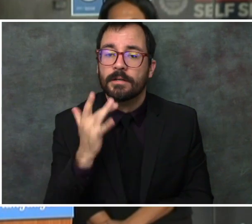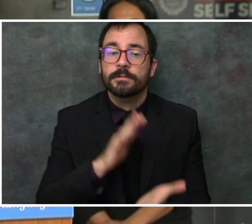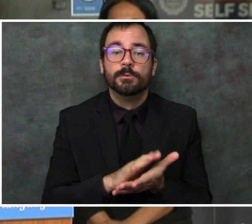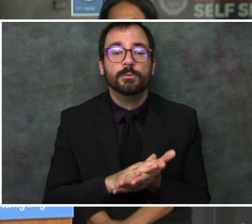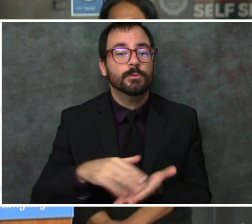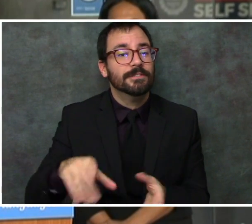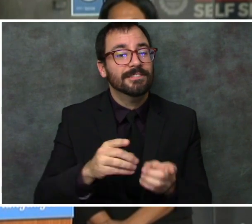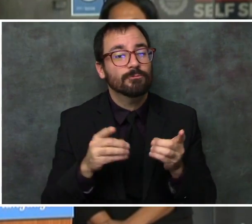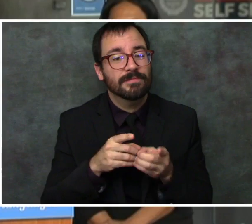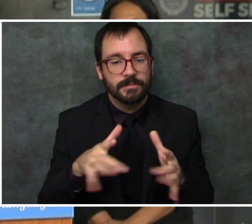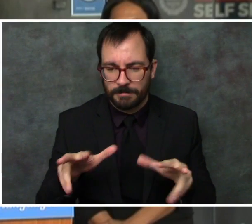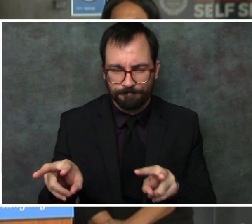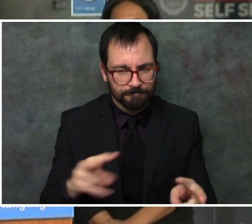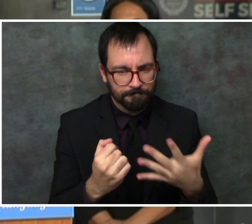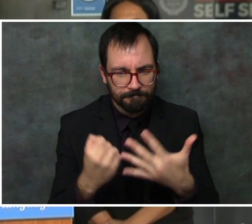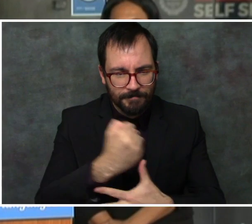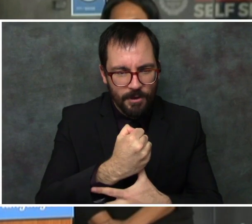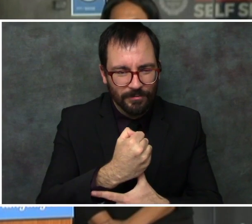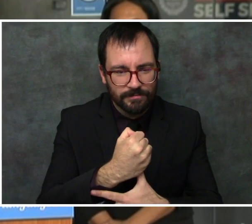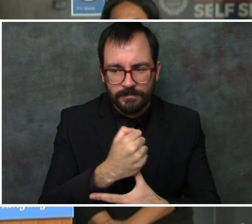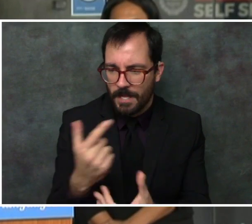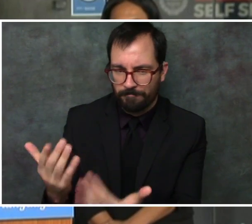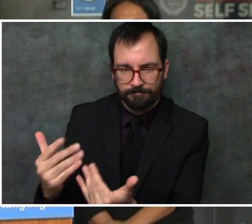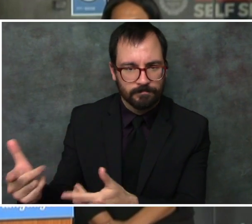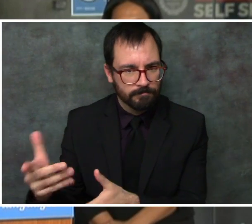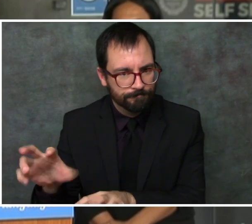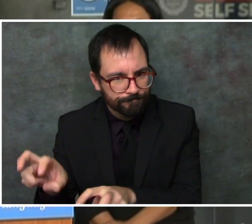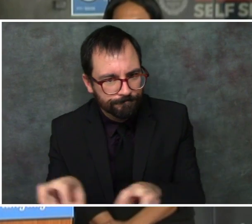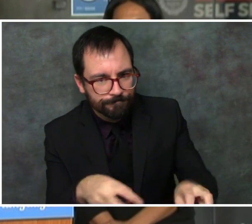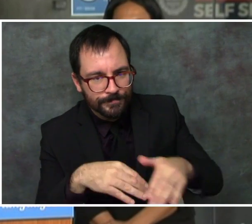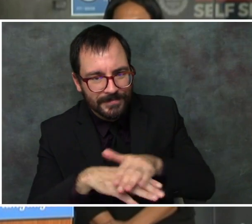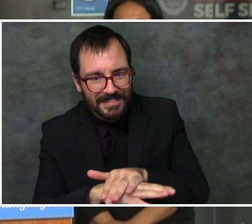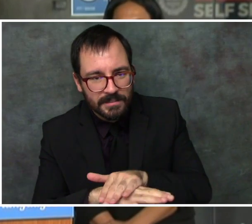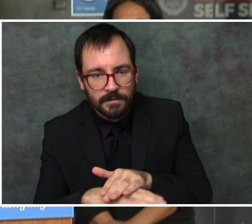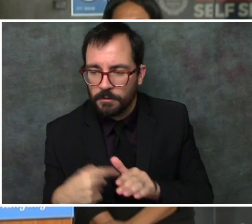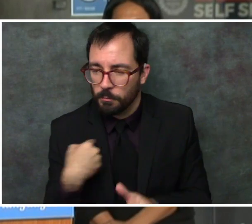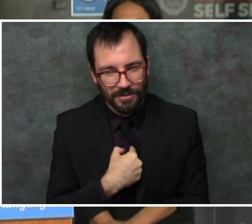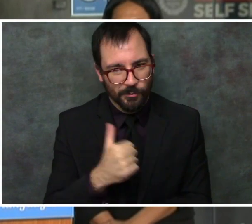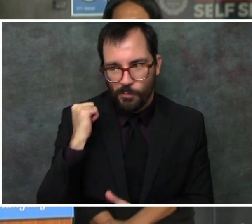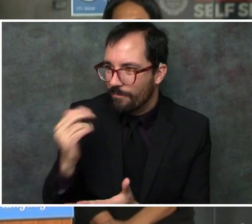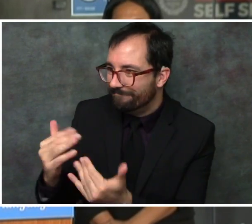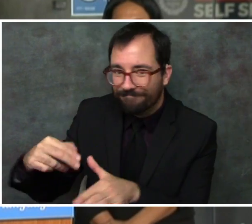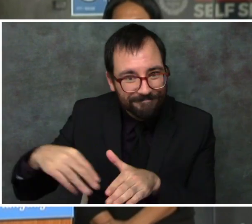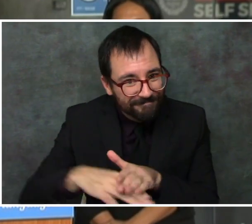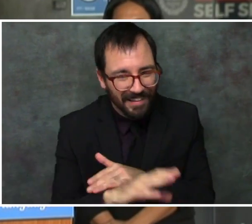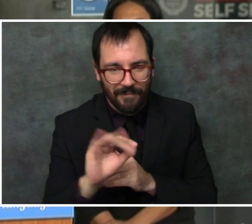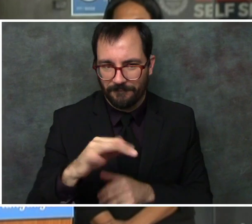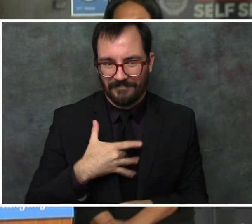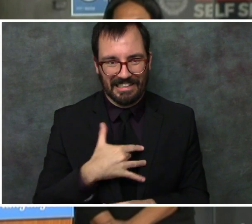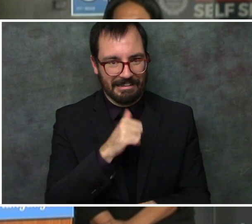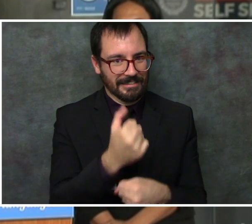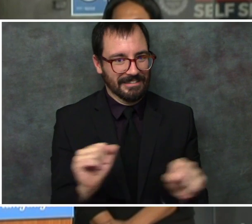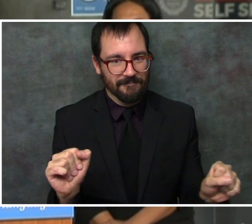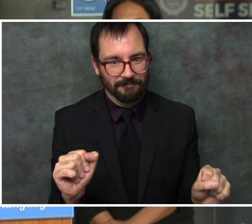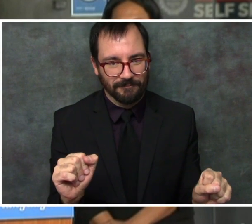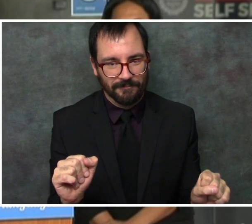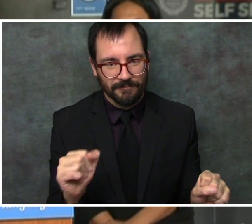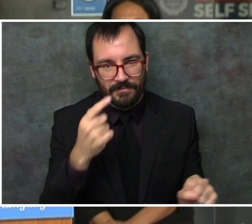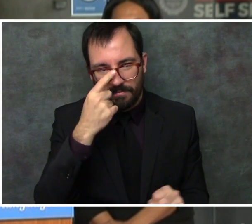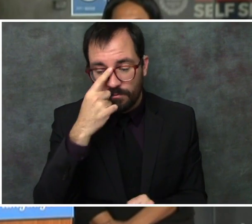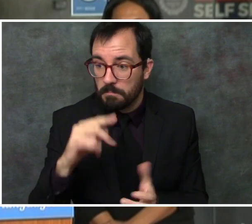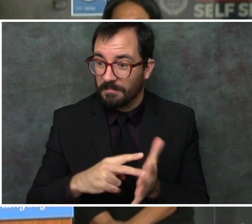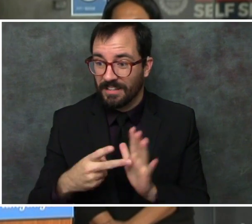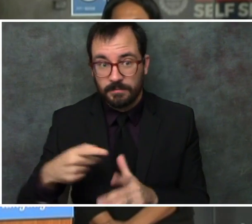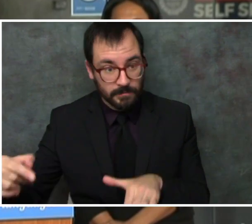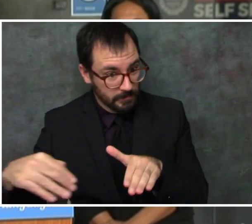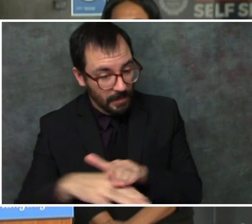children in to be unsafe. We wouldn't do that. We love our children. So the fact that we sent them in, trust me, that means that we believe that they are safe in the